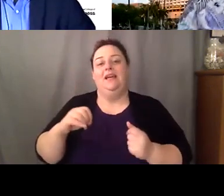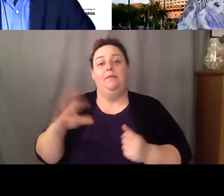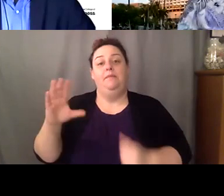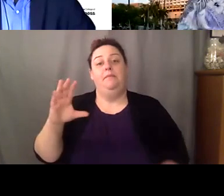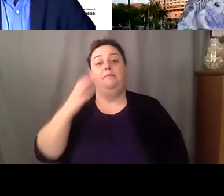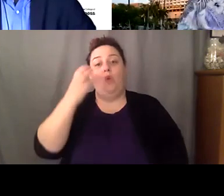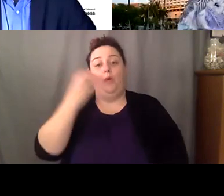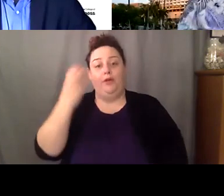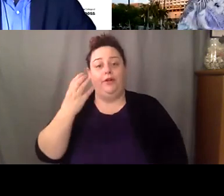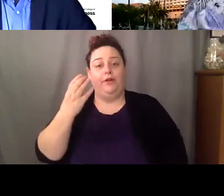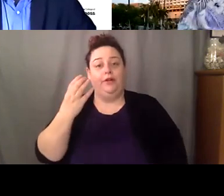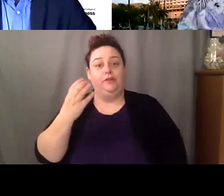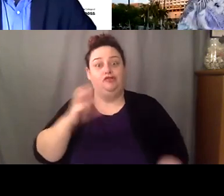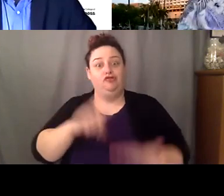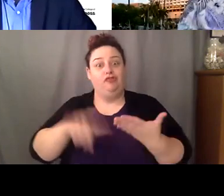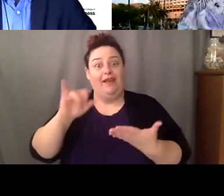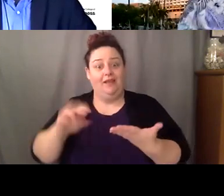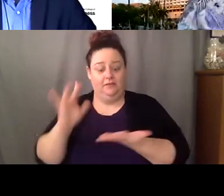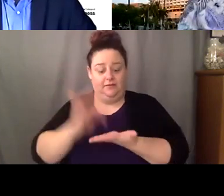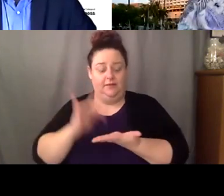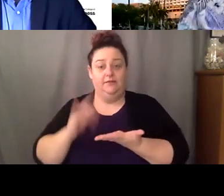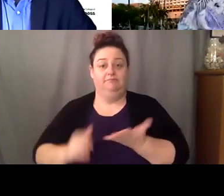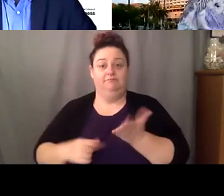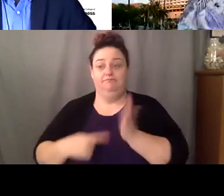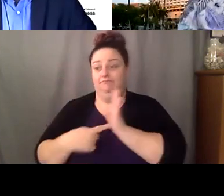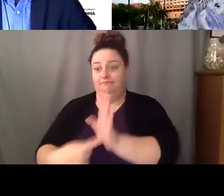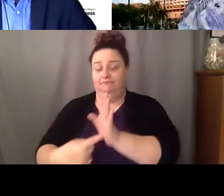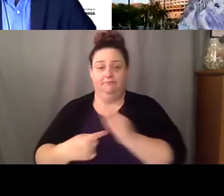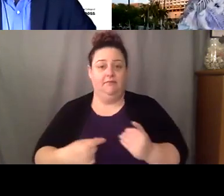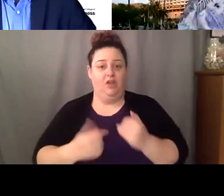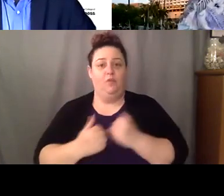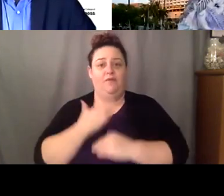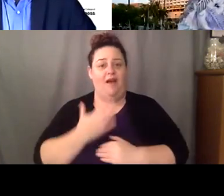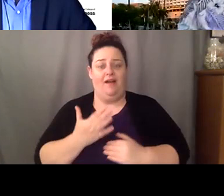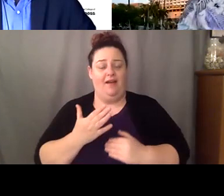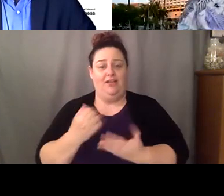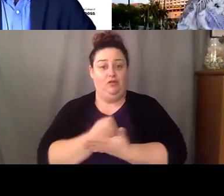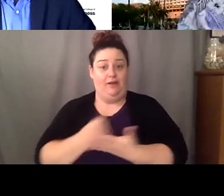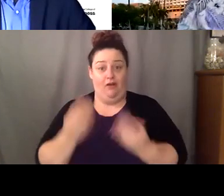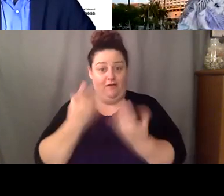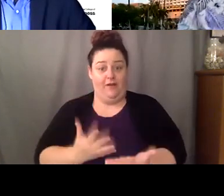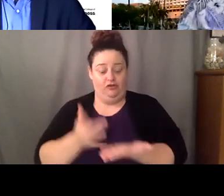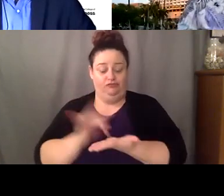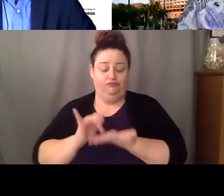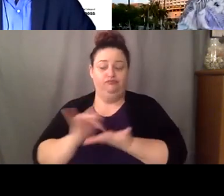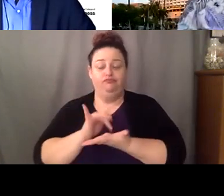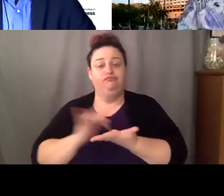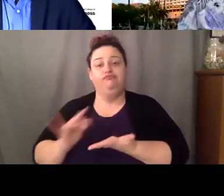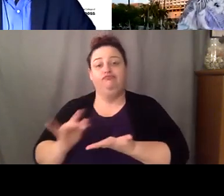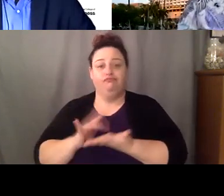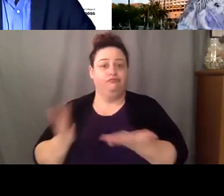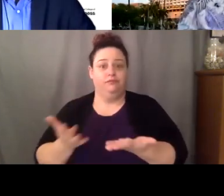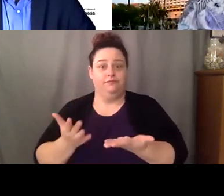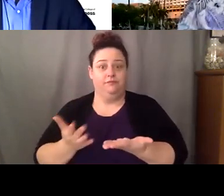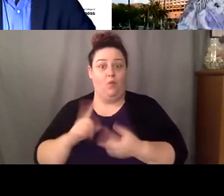check-in, where you provide a guest the credit card information that they can enter. And really,